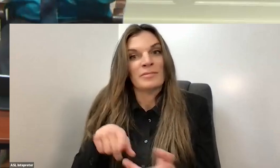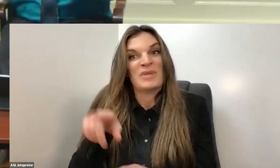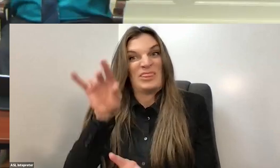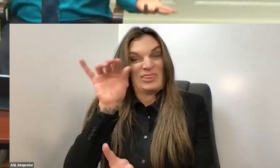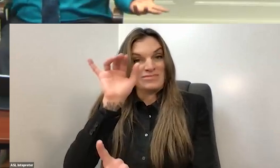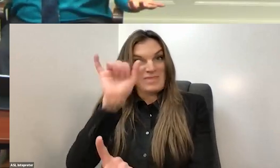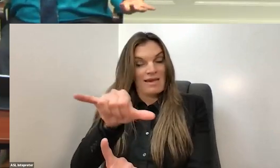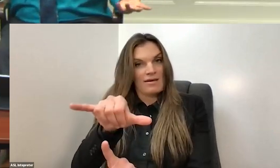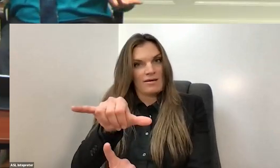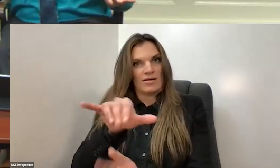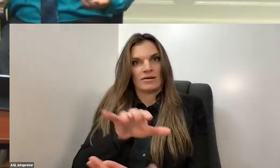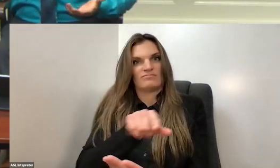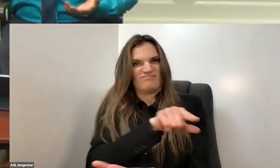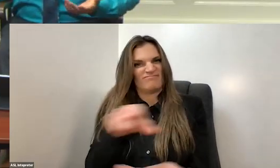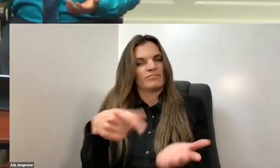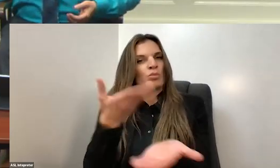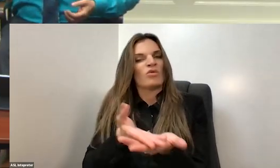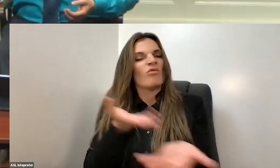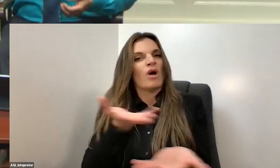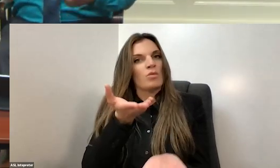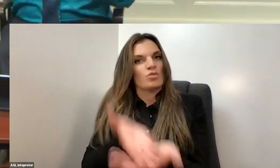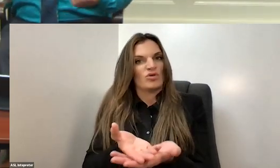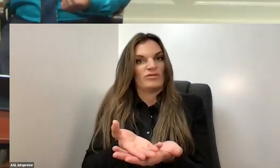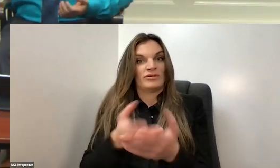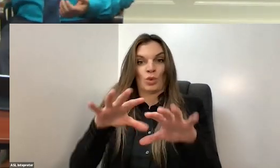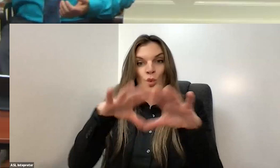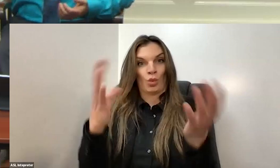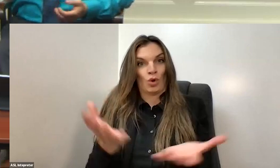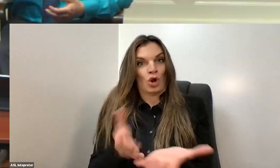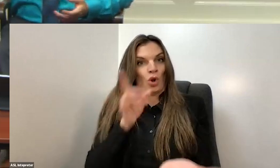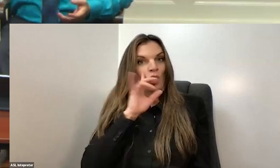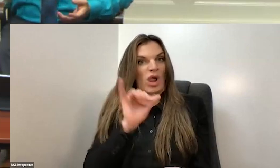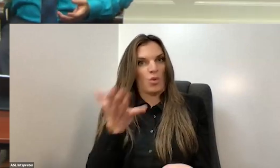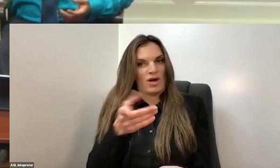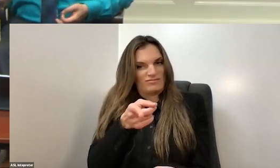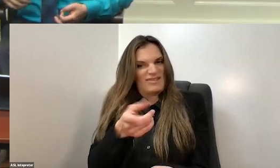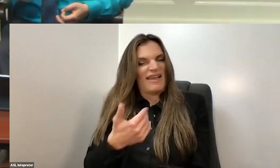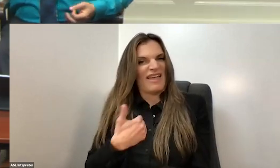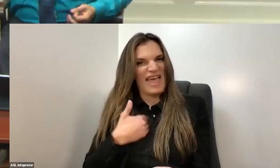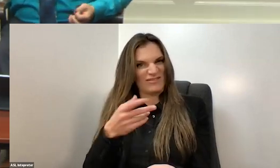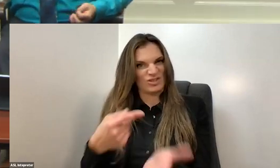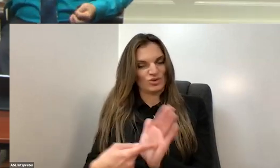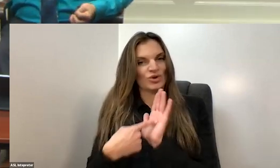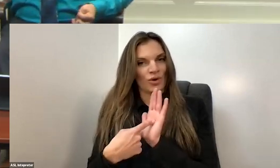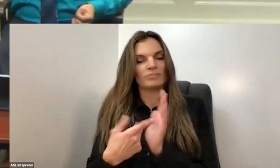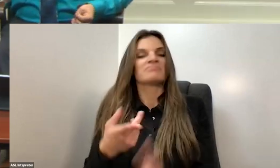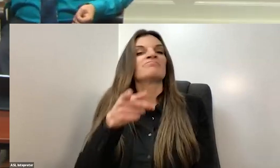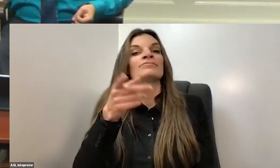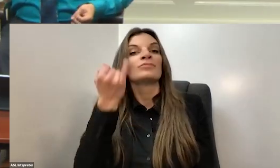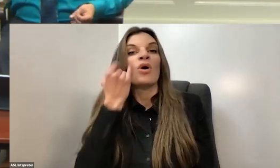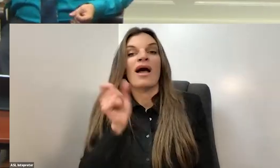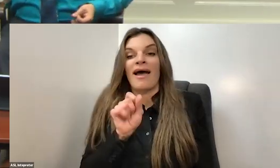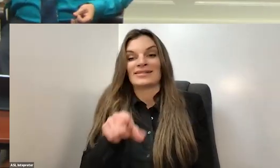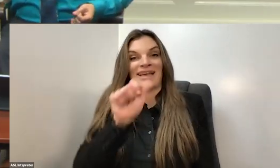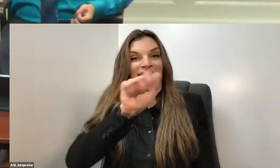us what we have in the world. And sometimes that's great and inspiring. And sometimes if you ask it to describe a person with a disability, you can get